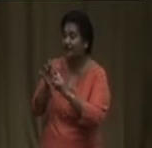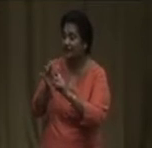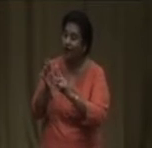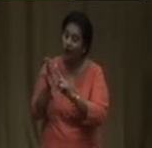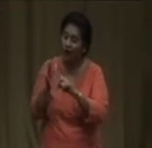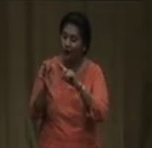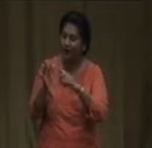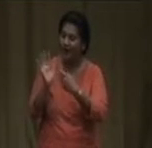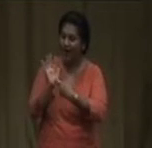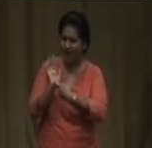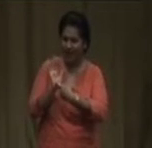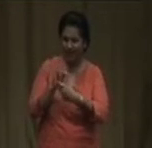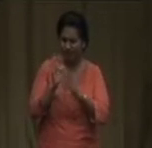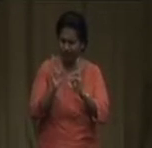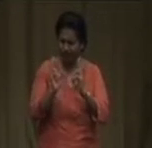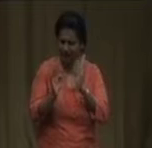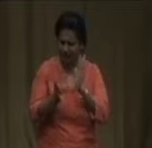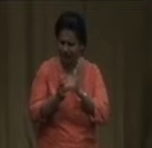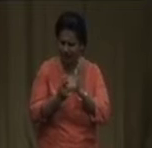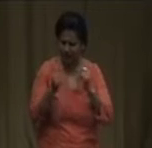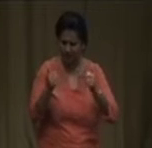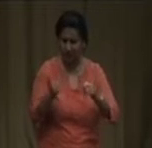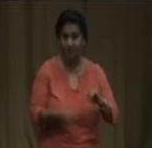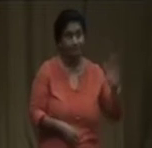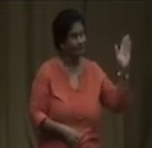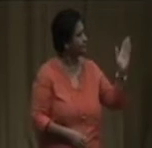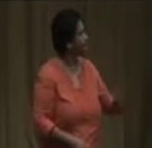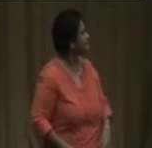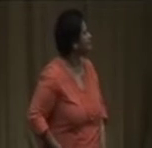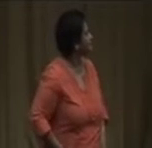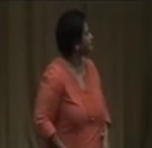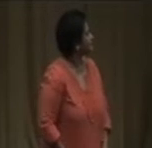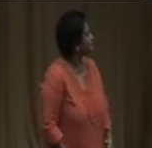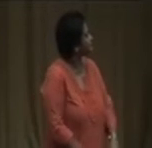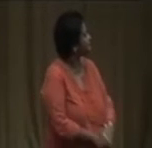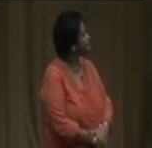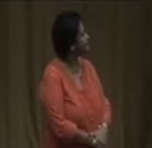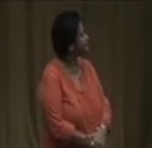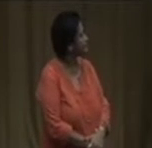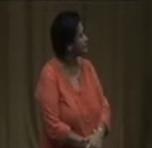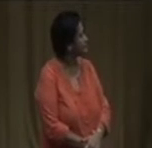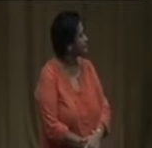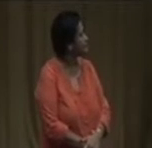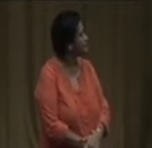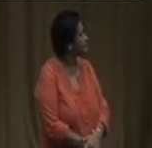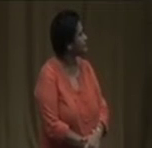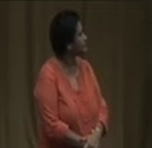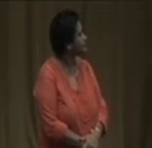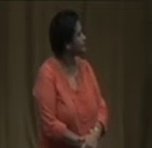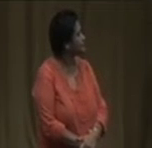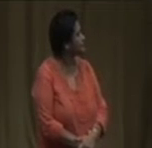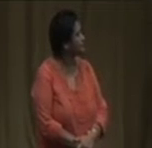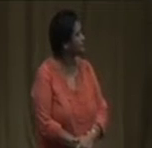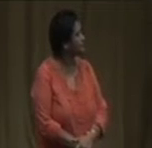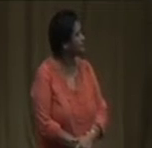And technology willing, we should be fine. OerU provides world-class education to everyone, no matter where they live